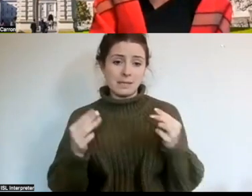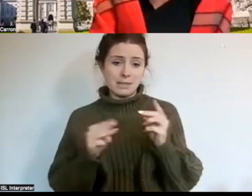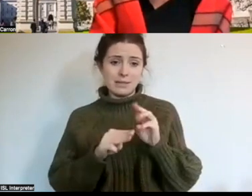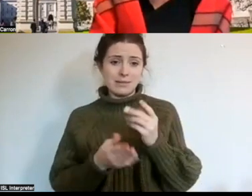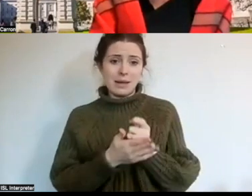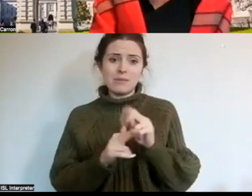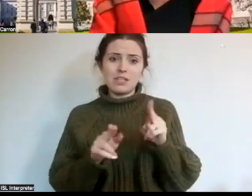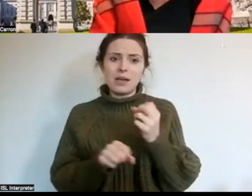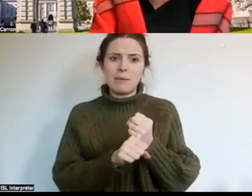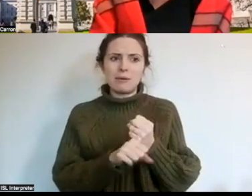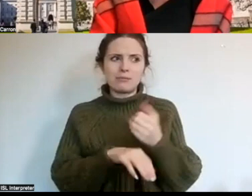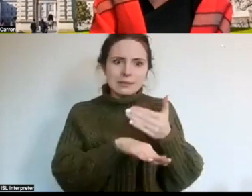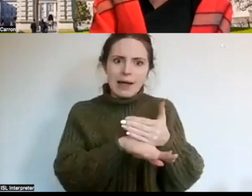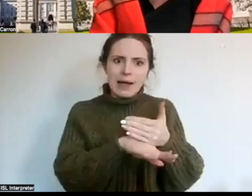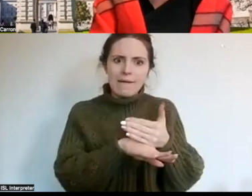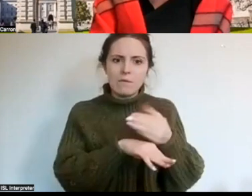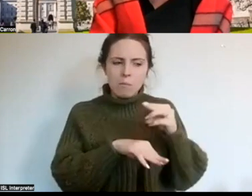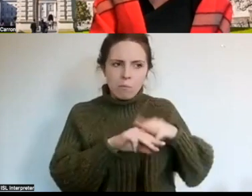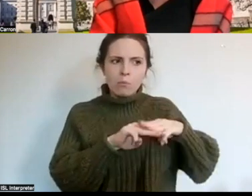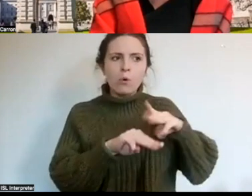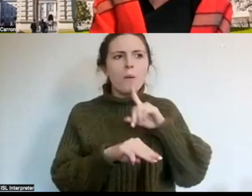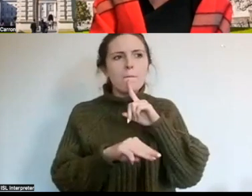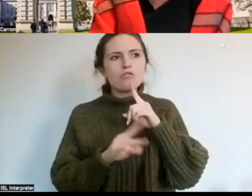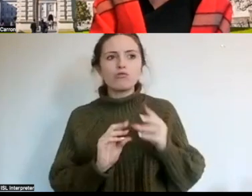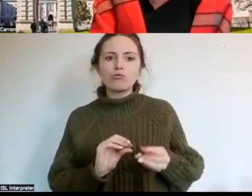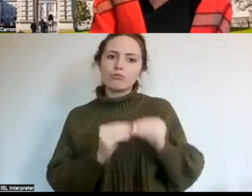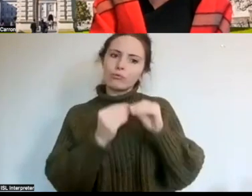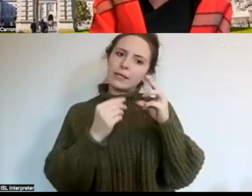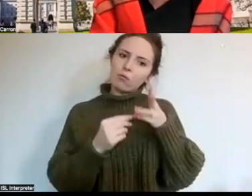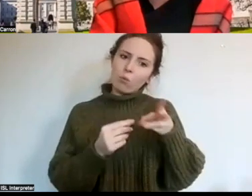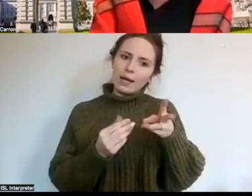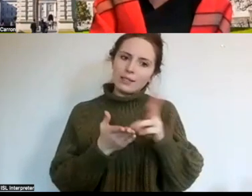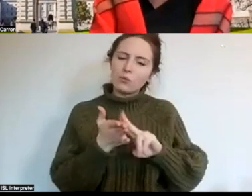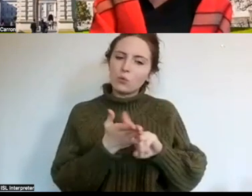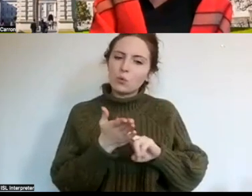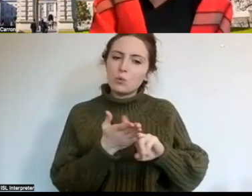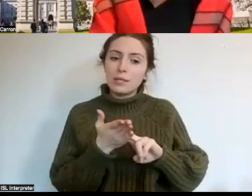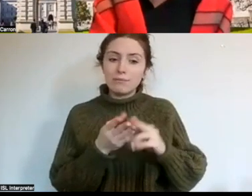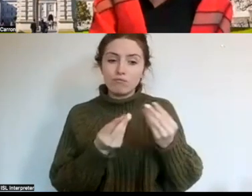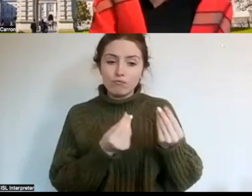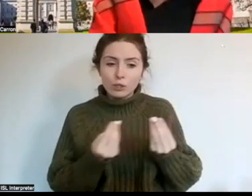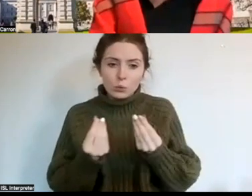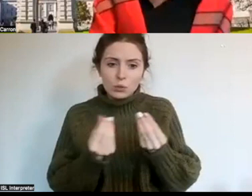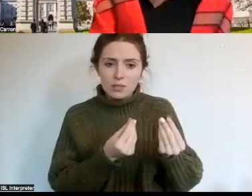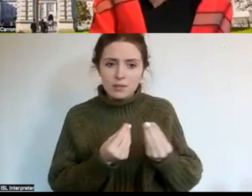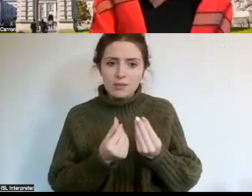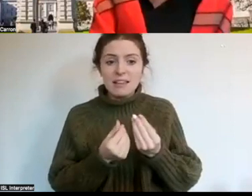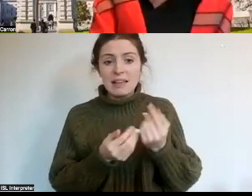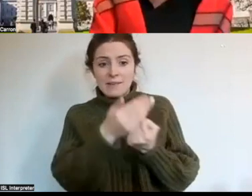It's about sort of more creative ways of utilizing resources. It's really the basis for individualized